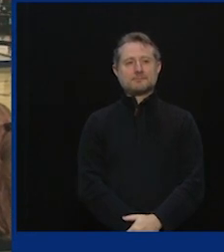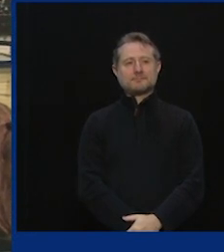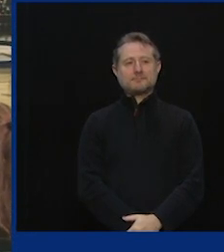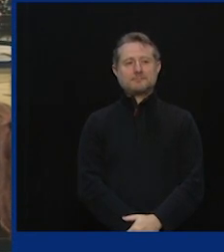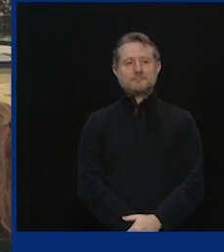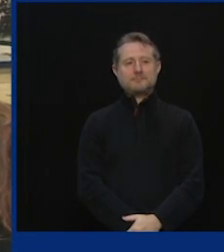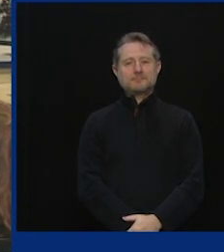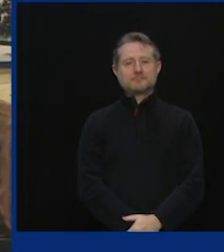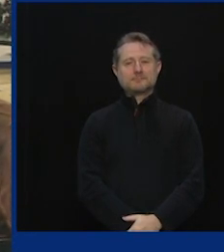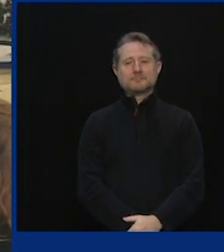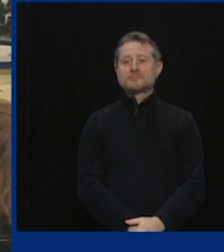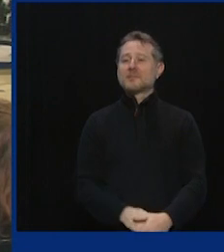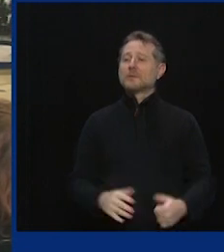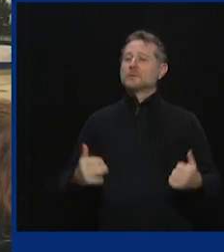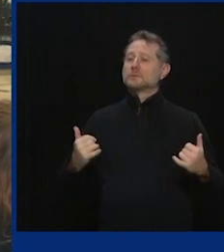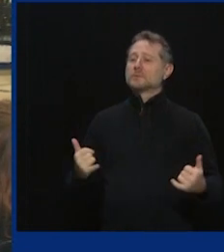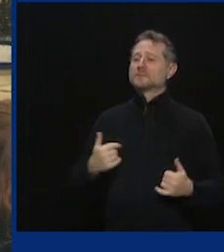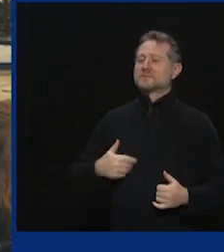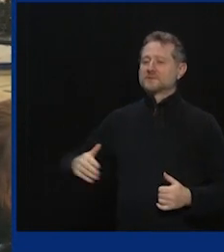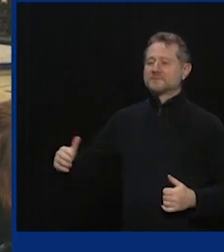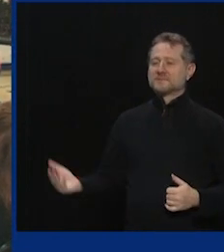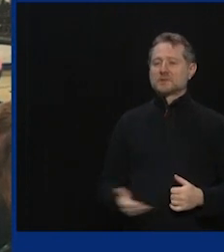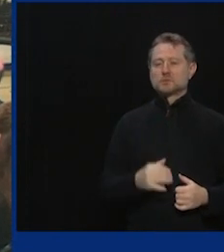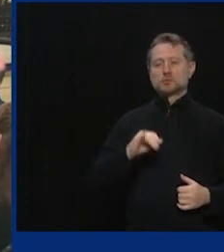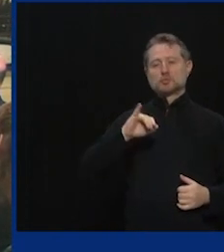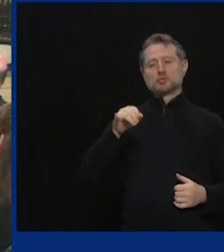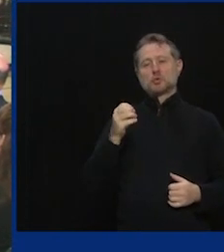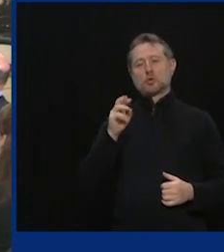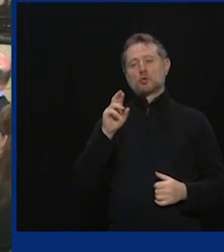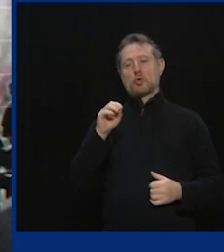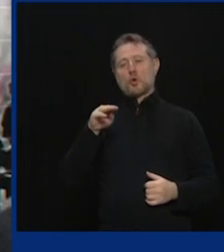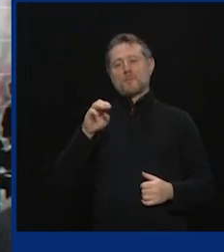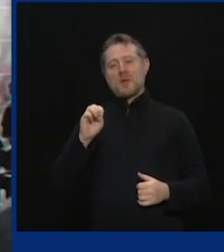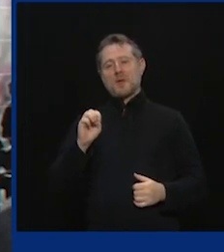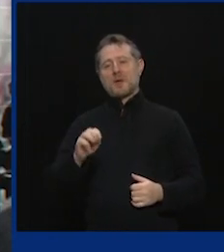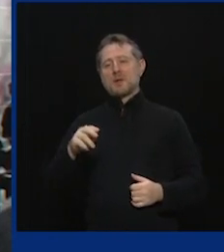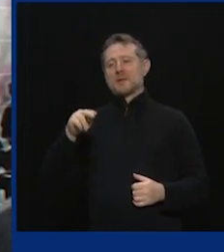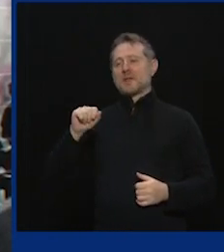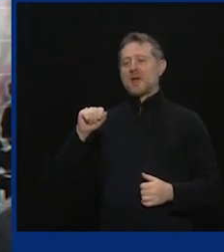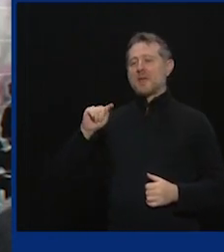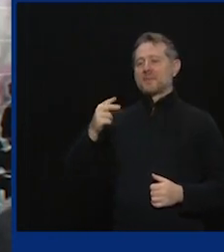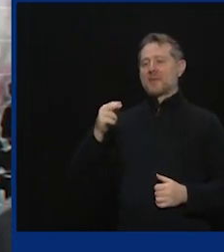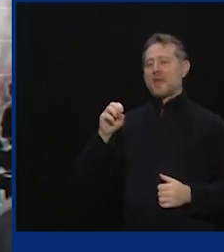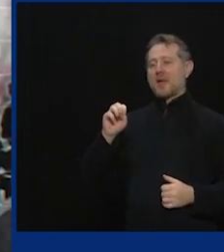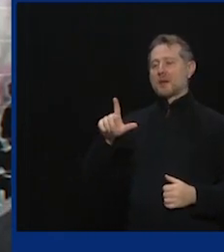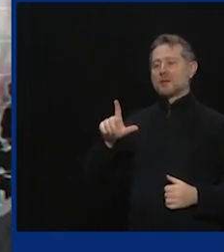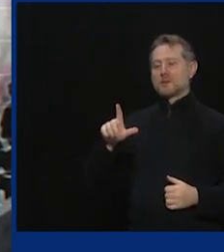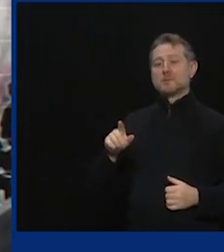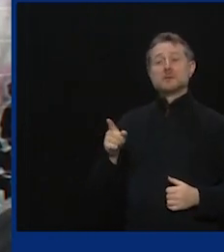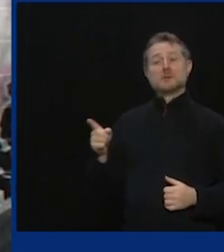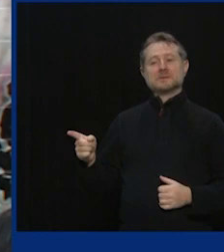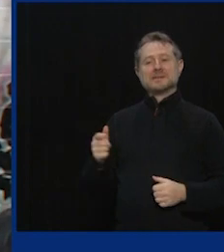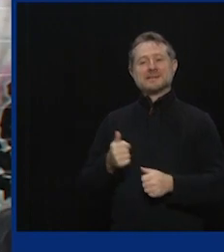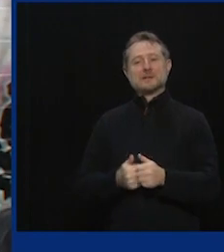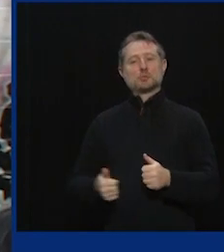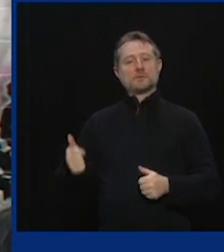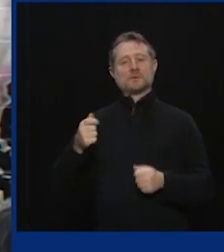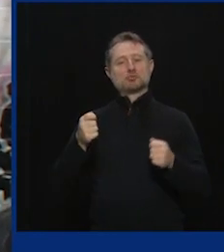I'd now like to call on Jerome Nathaniel, Director of Policy and Government Relations, City Harvest.